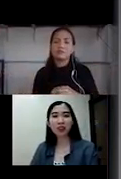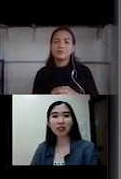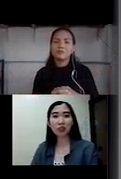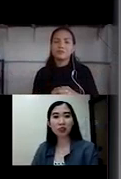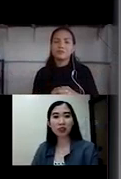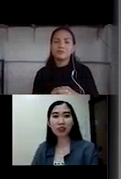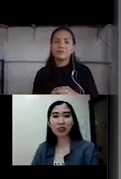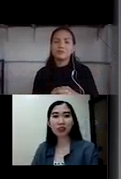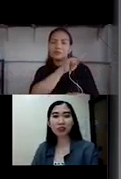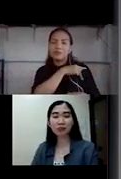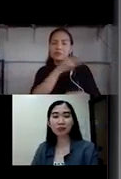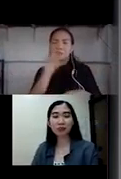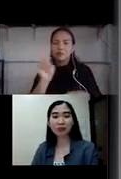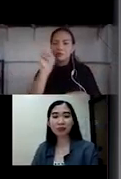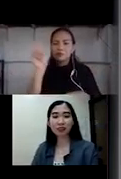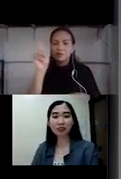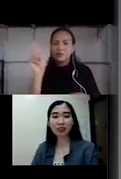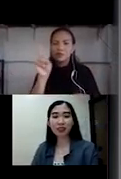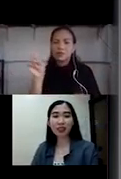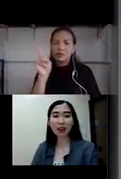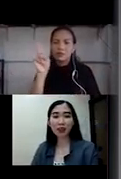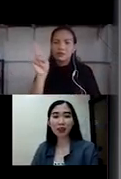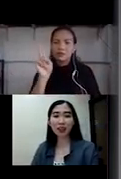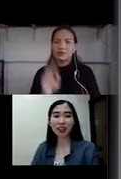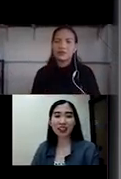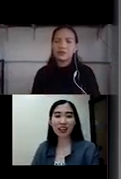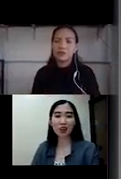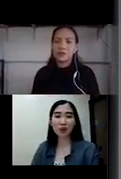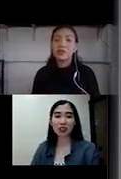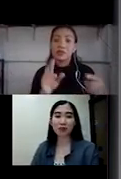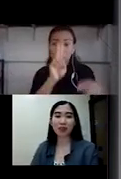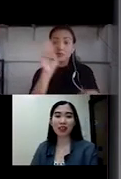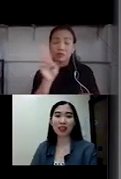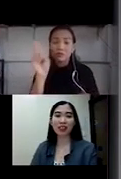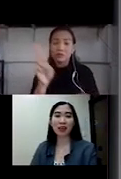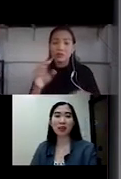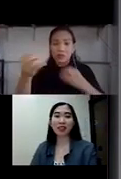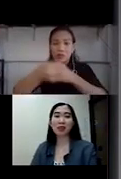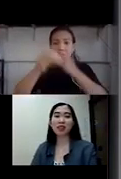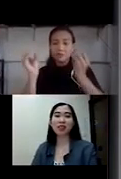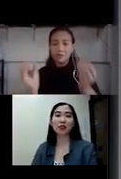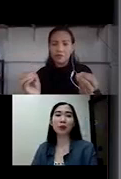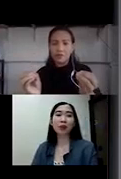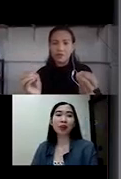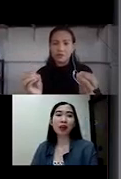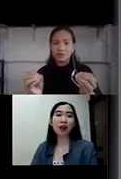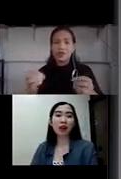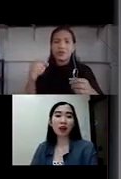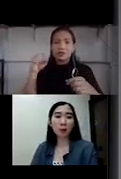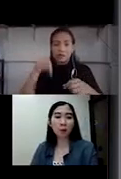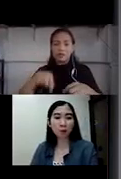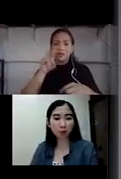personally using and ginagamit ko rin sa office, syempre. Ginagamit namin dito.